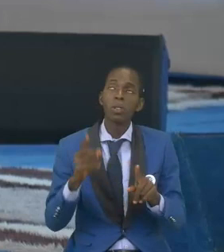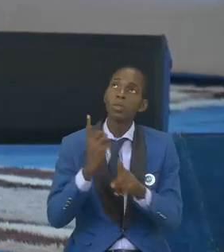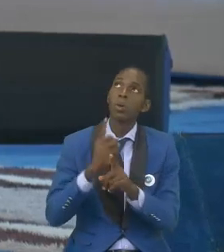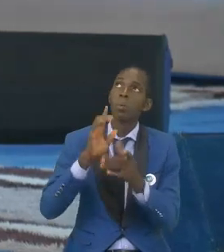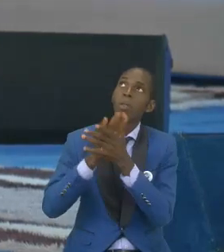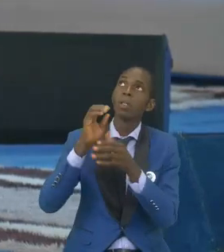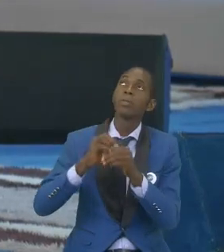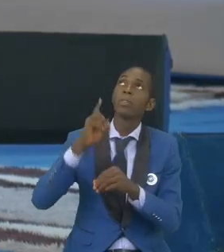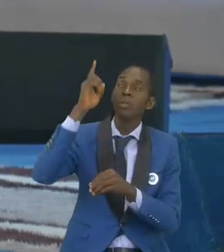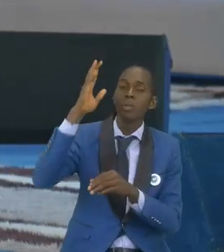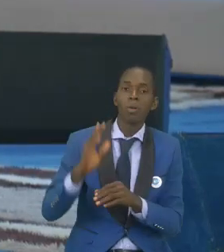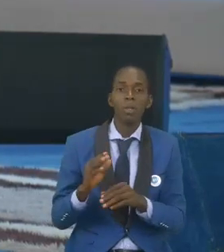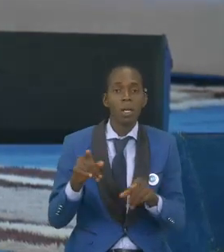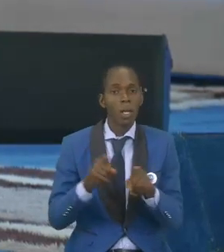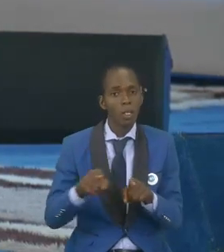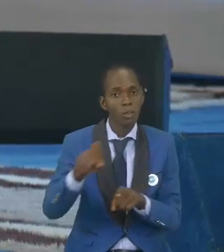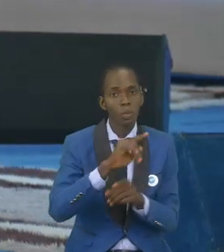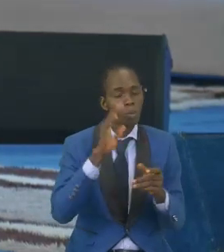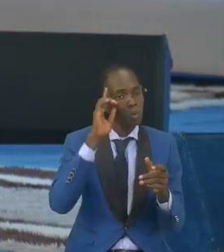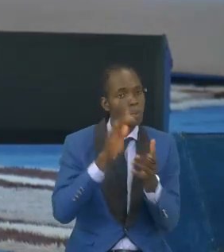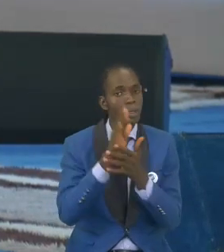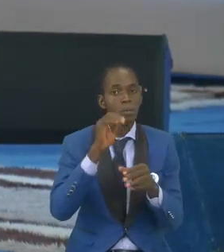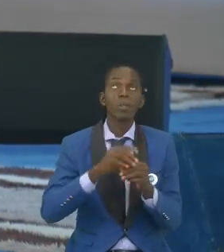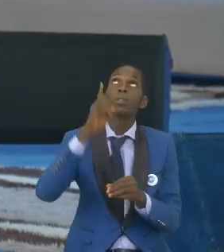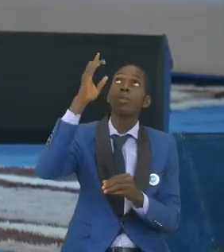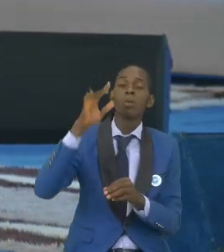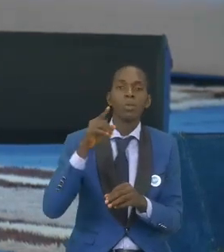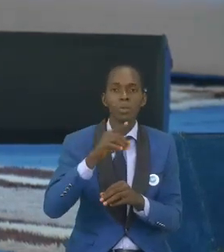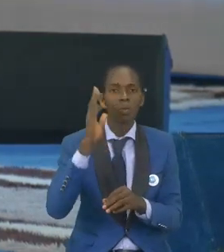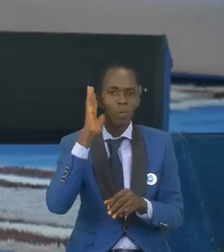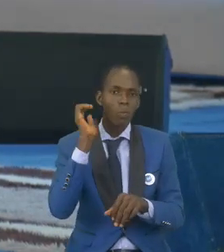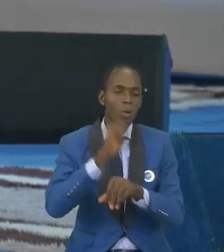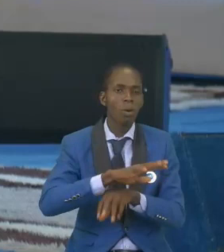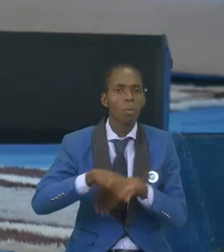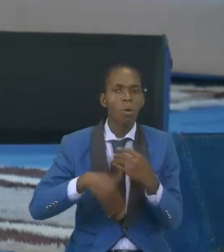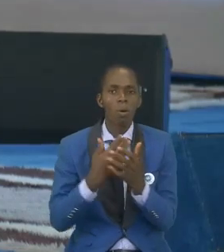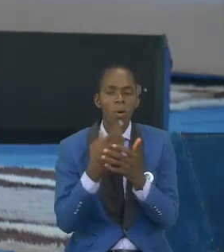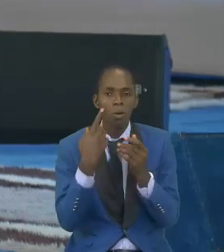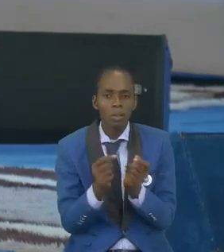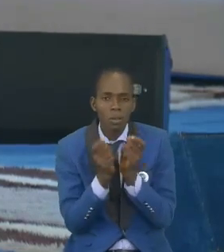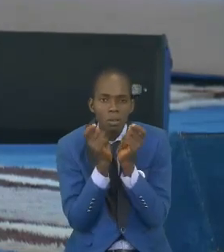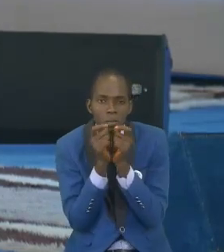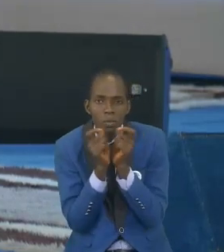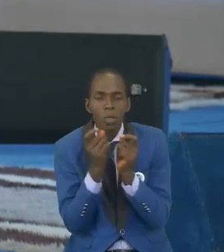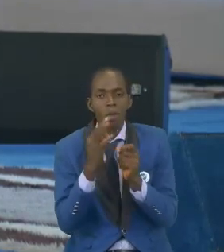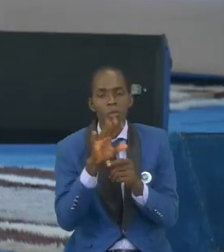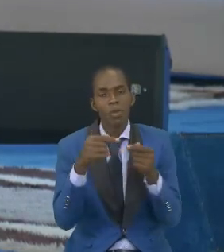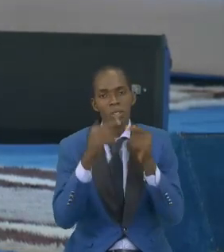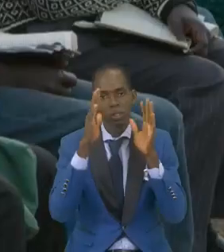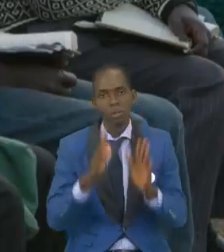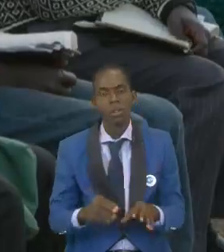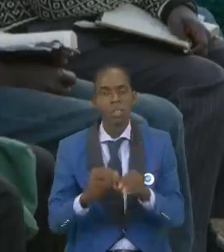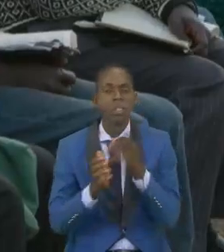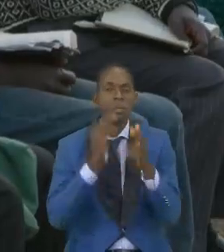believe your God, you will overcome all the conspiracies of the conspirators in